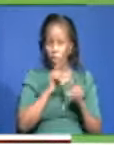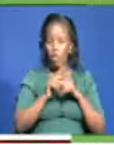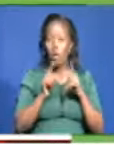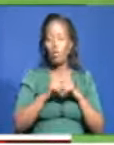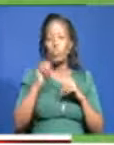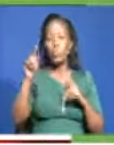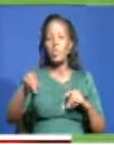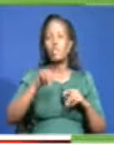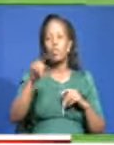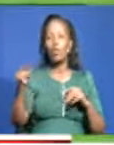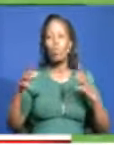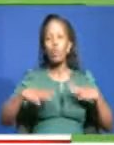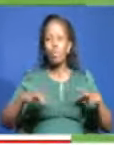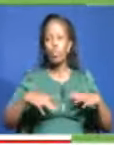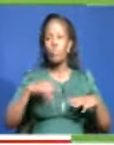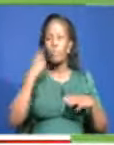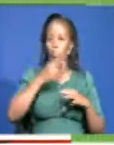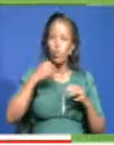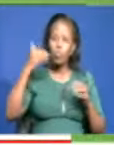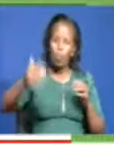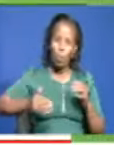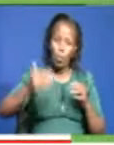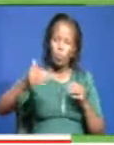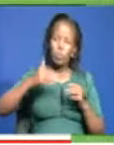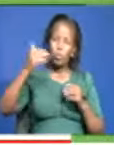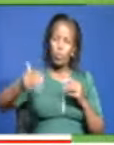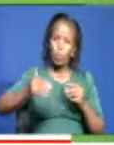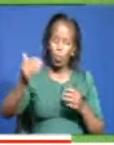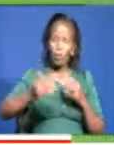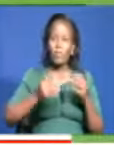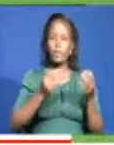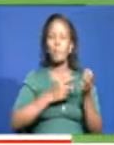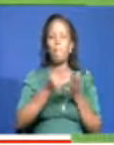loyal taxpayers who do the right thing.